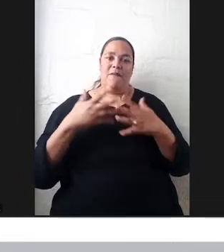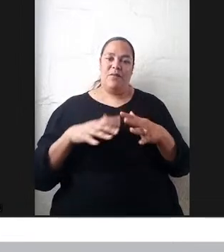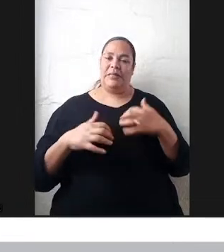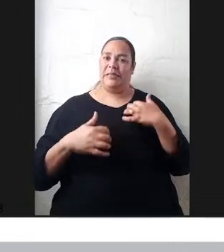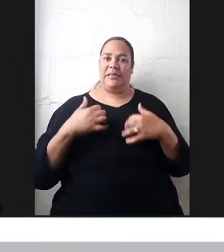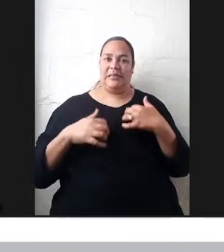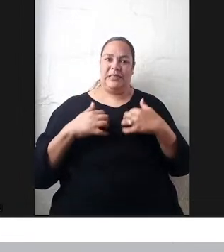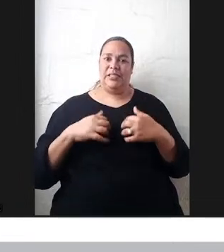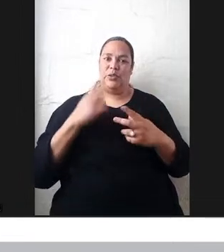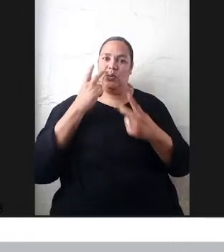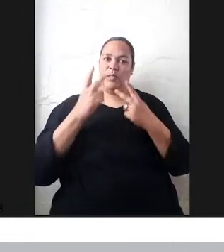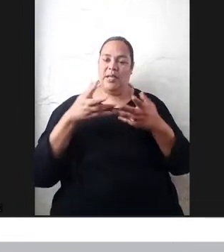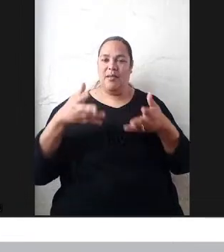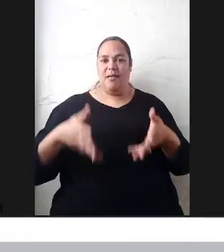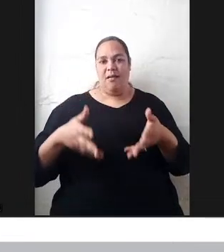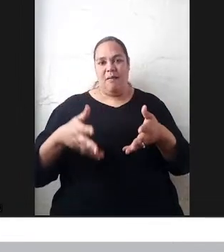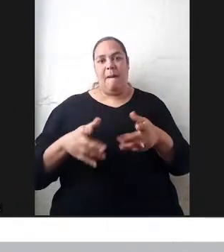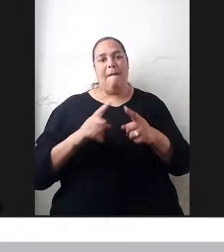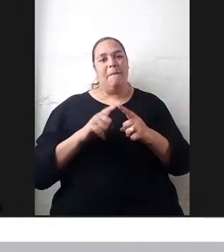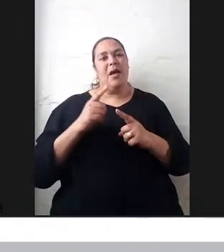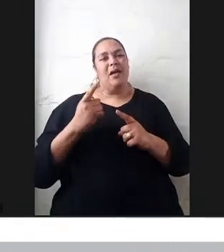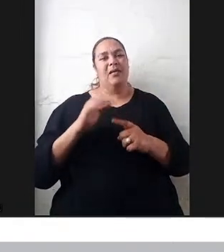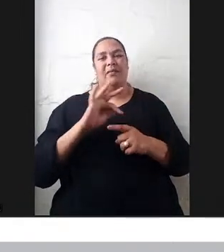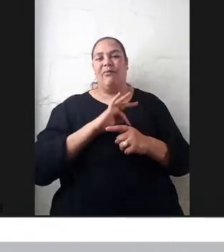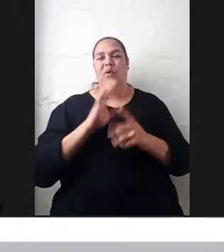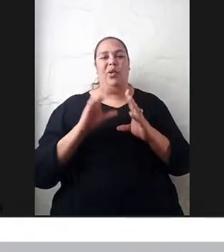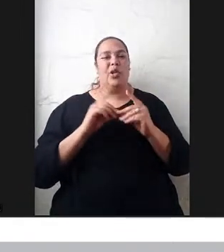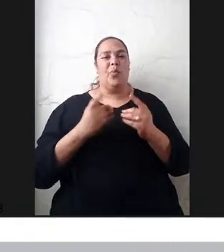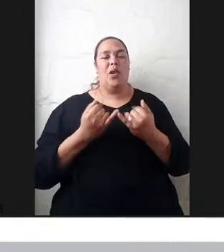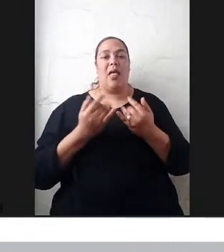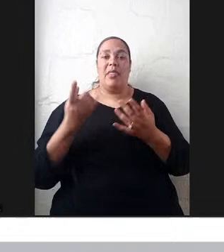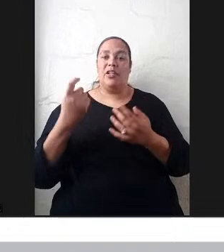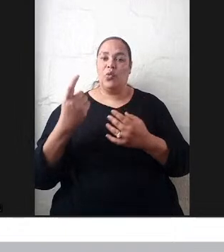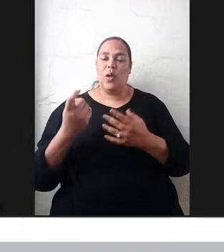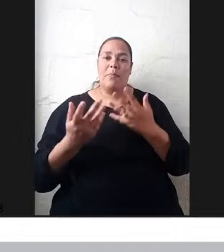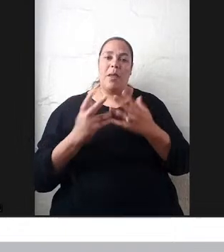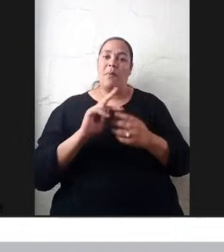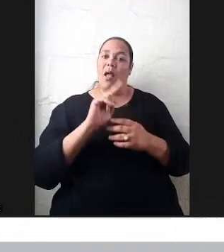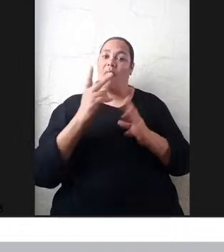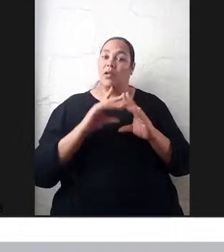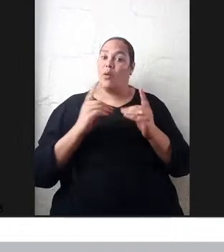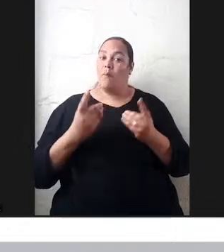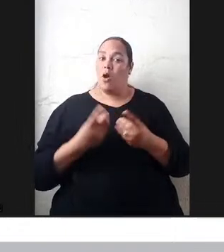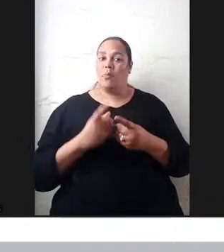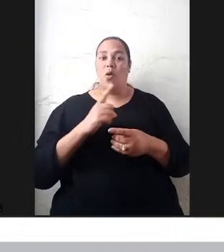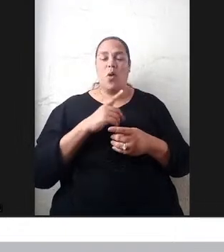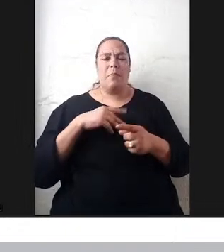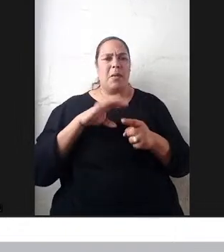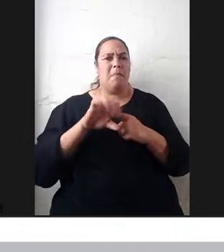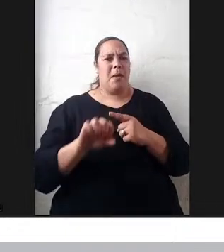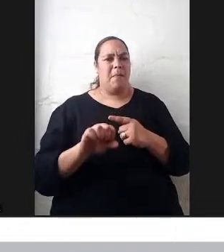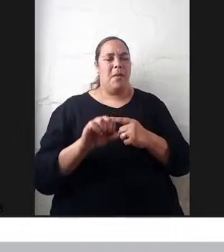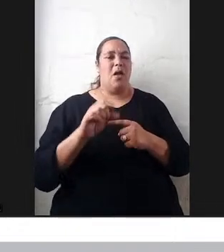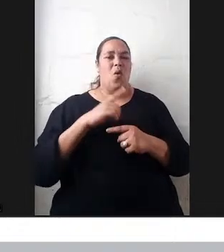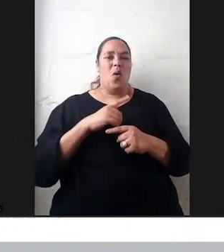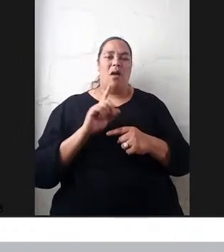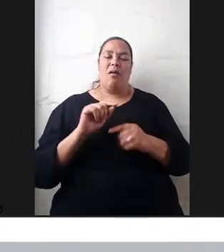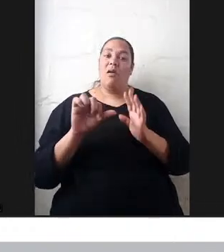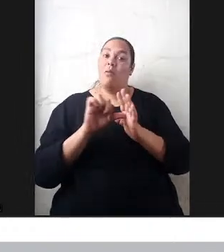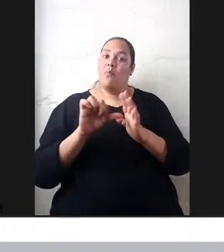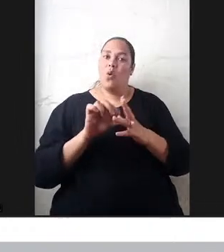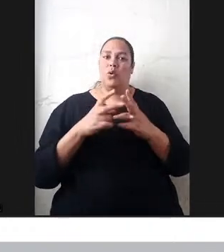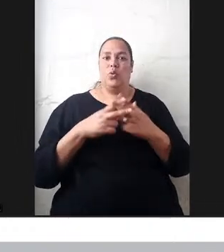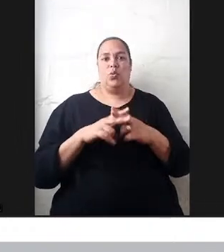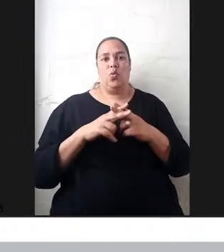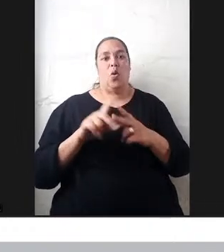it here, particularly in departments like this one and maybe other departments, because I found it as a very critical tool to